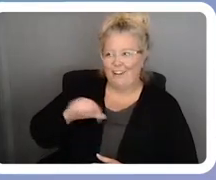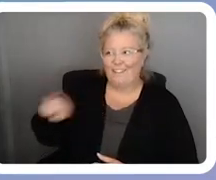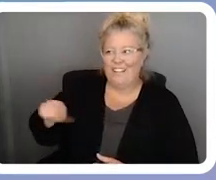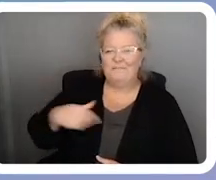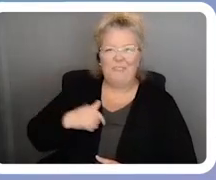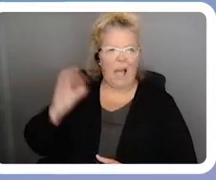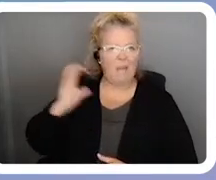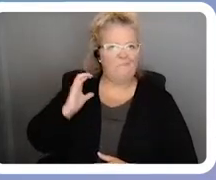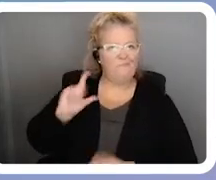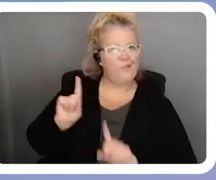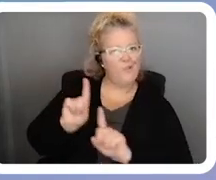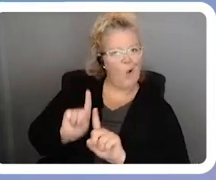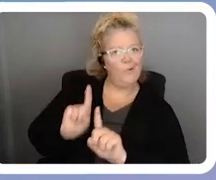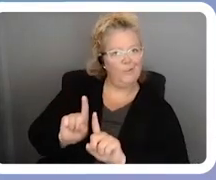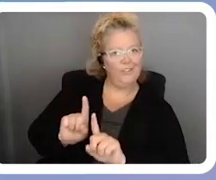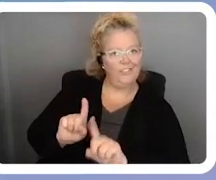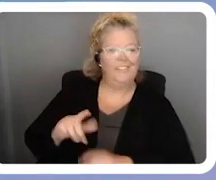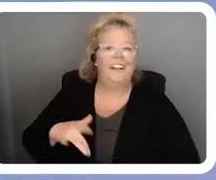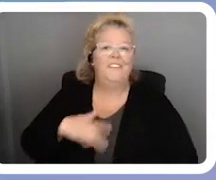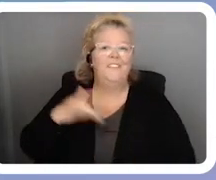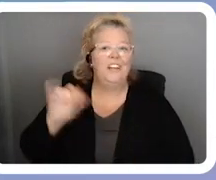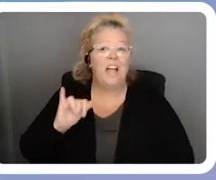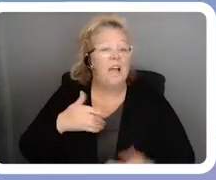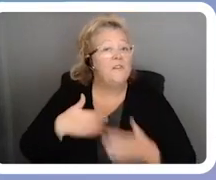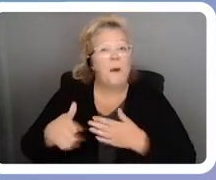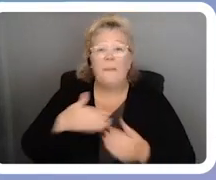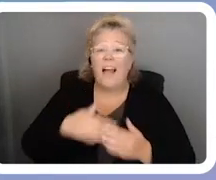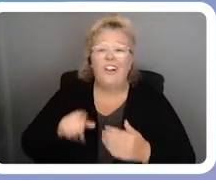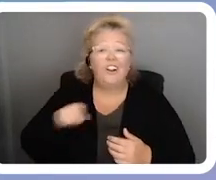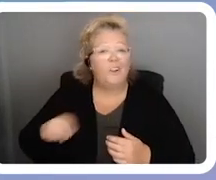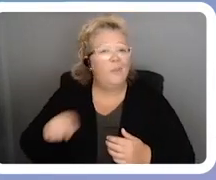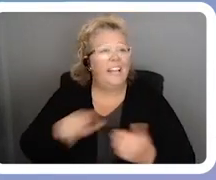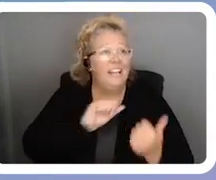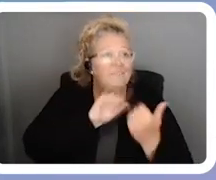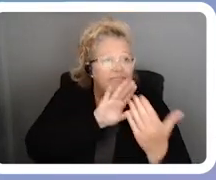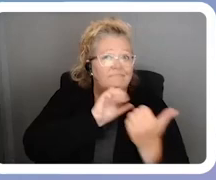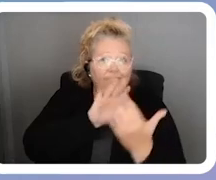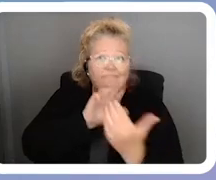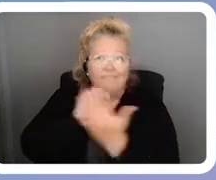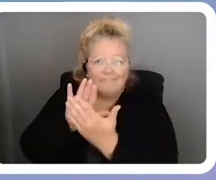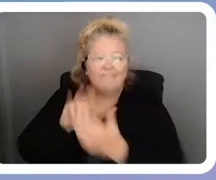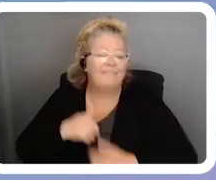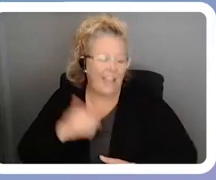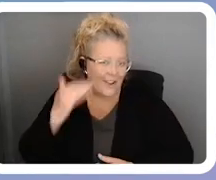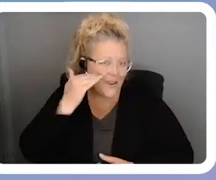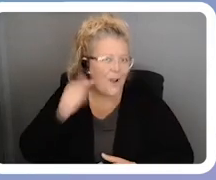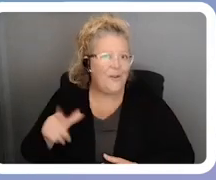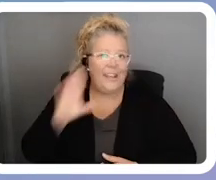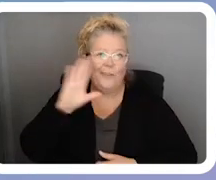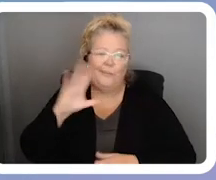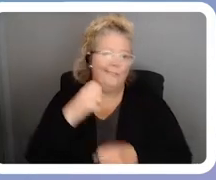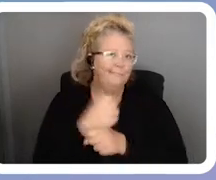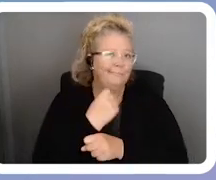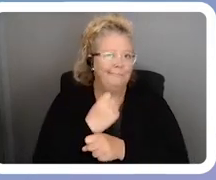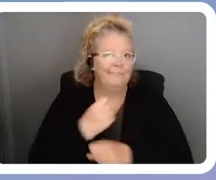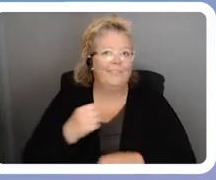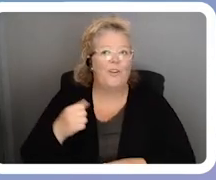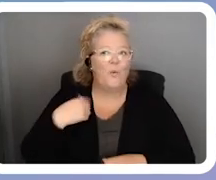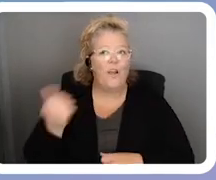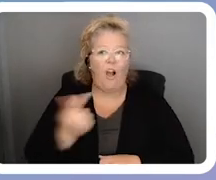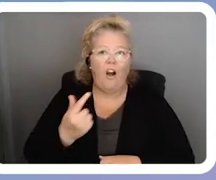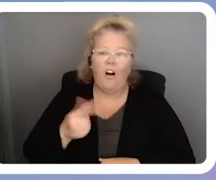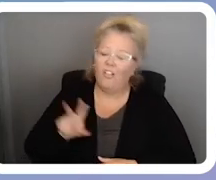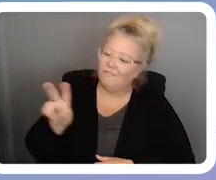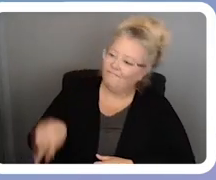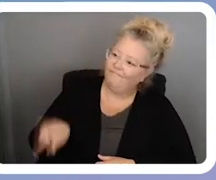a coach, because I felt like no matter what this world is gonna throw at Justin, he was gonna come out on top. And so I think we all have a